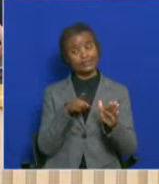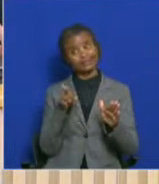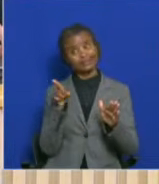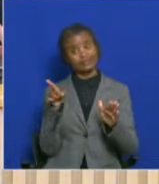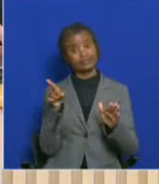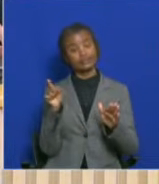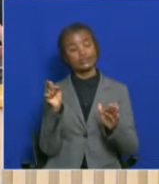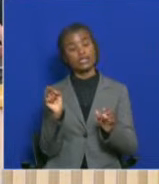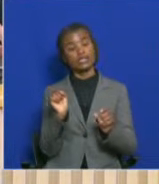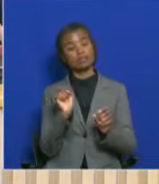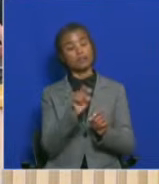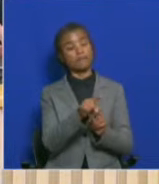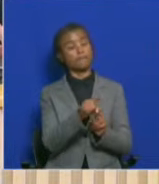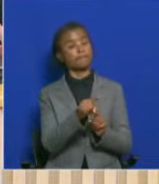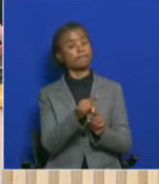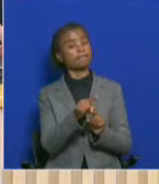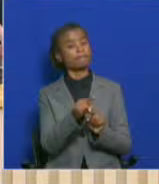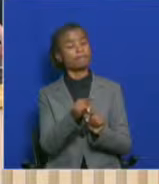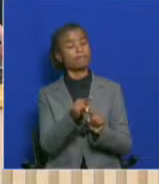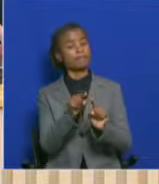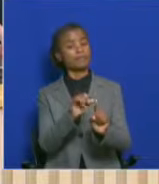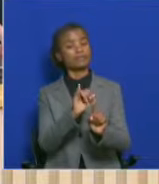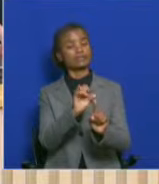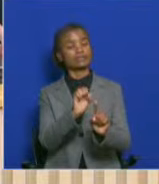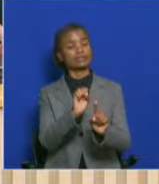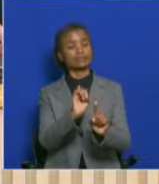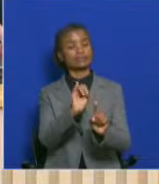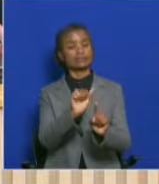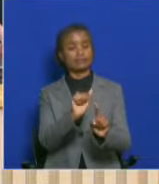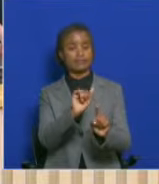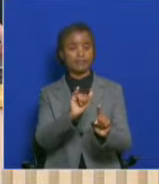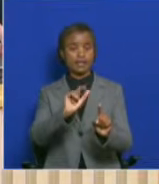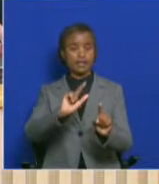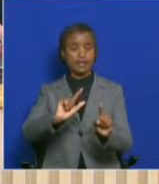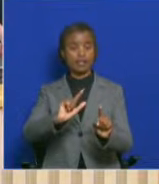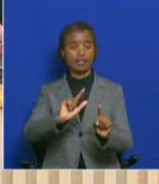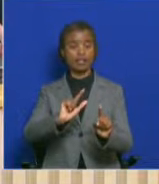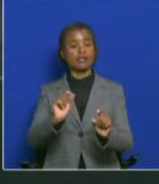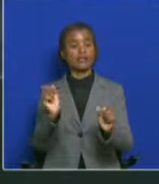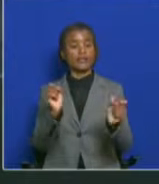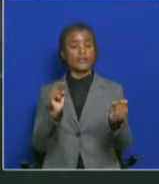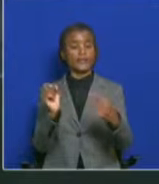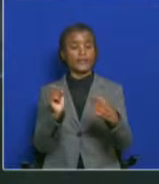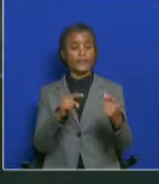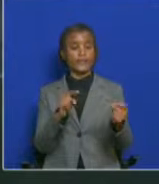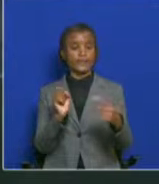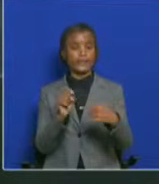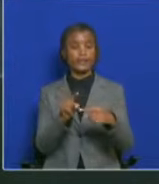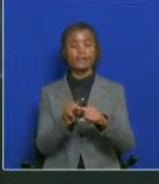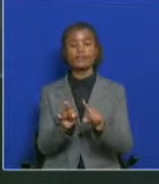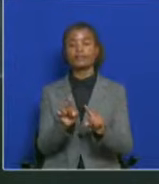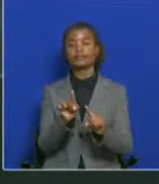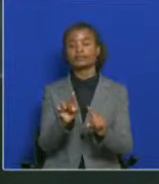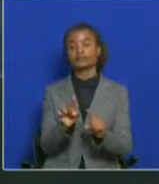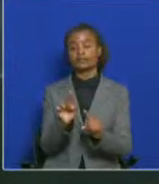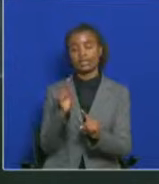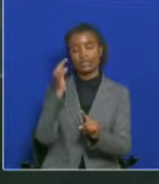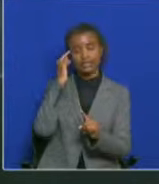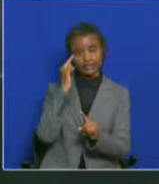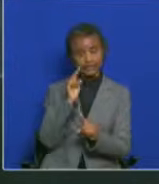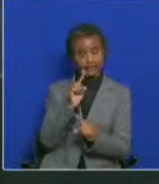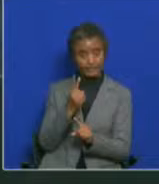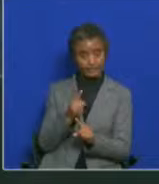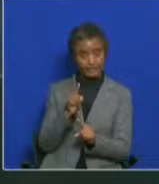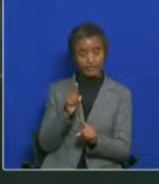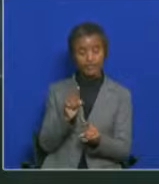individual. But for the reasons I said this morning, it will require us to traverse some material that would be inappropriate to lead in public because